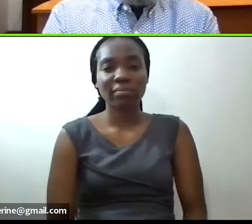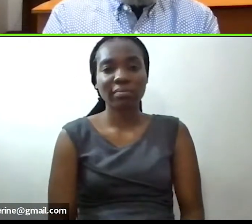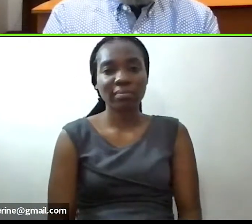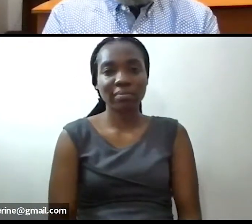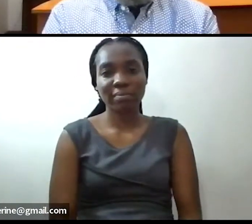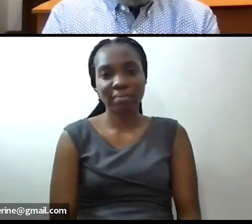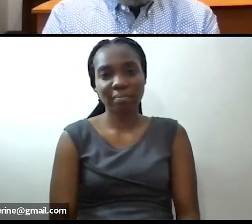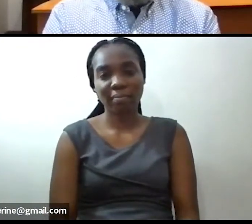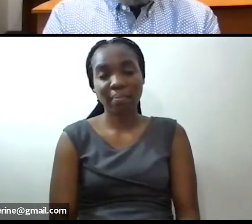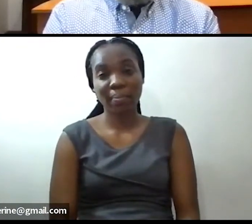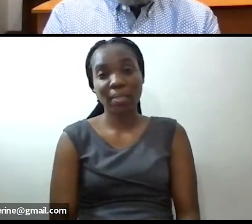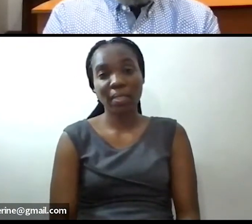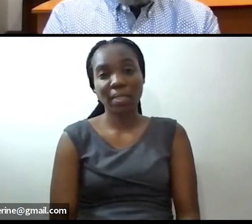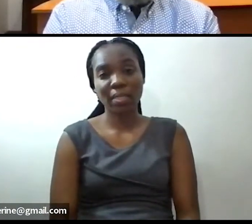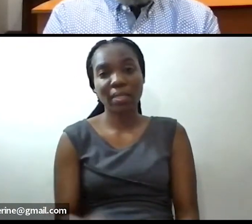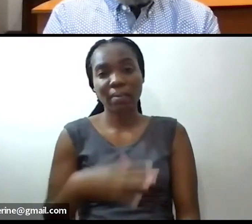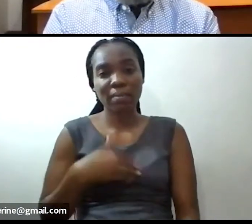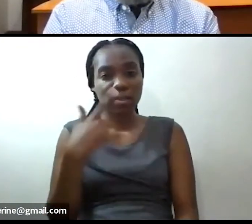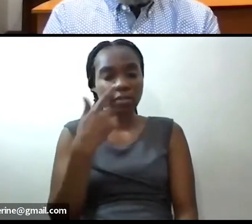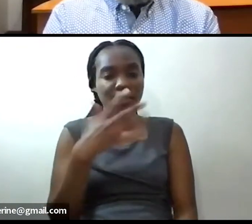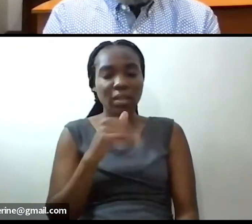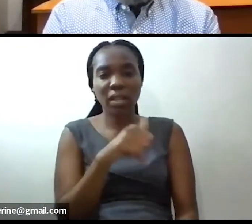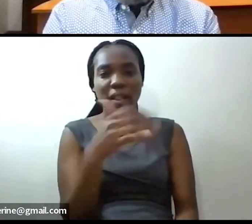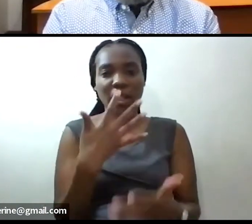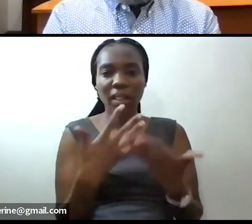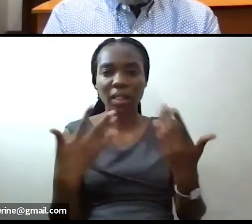there's something I had seen an interesting question.